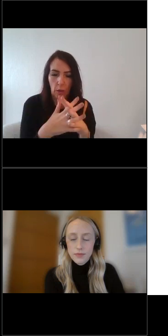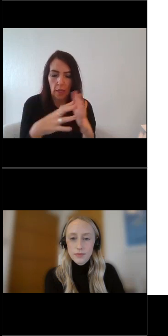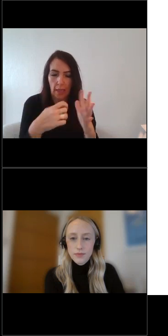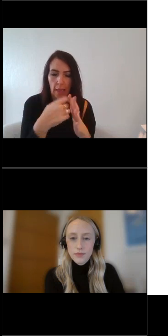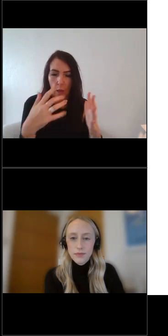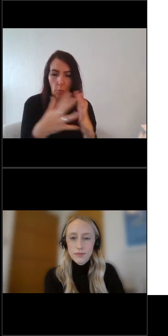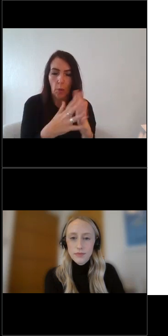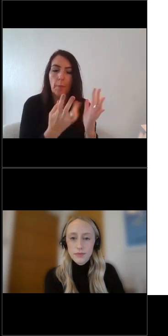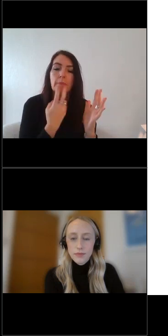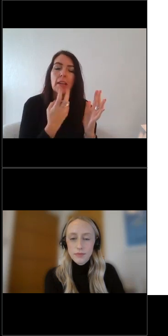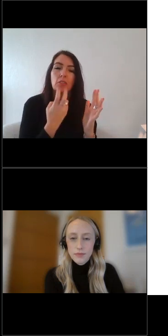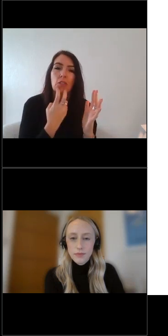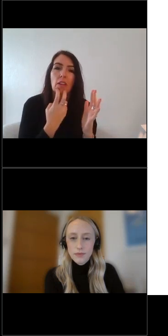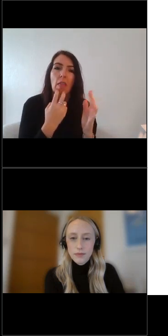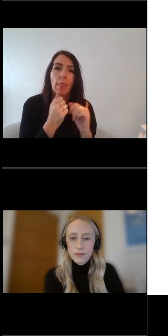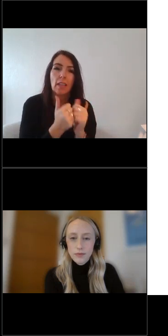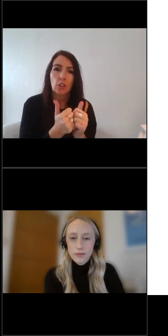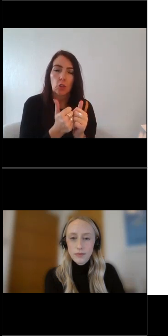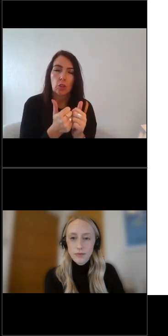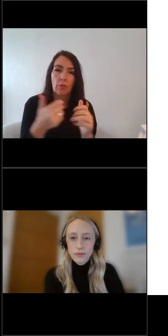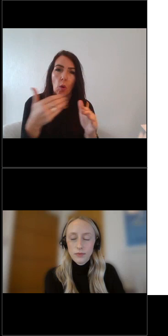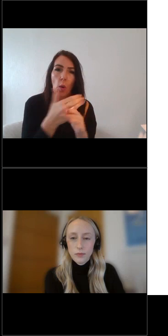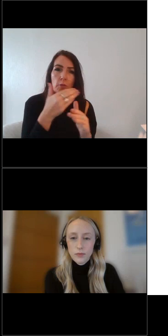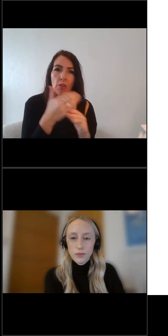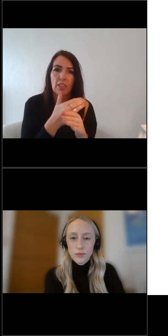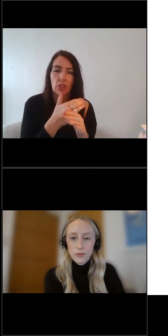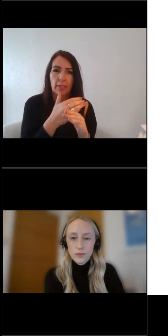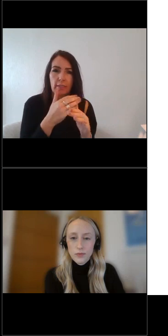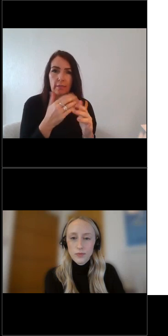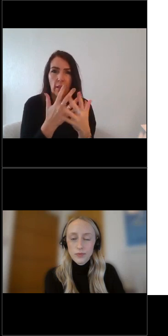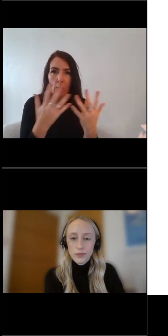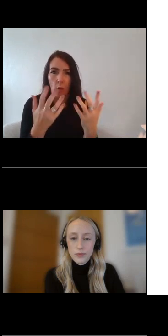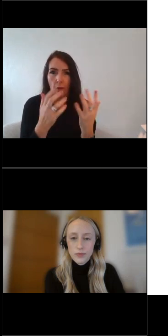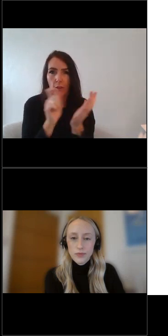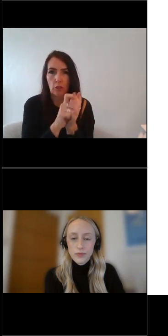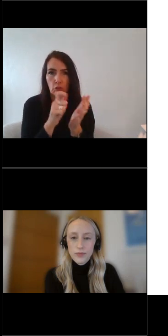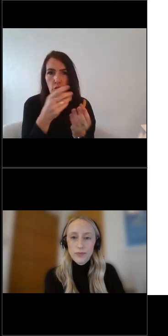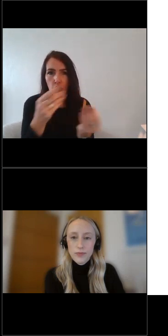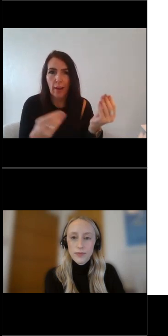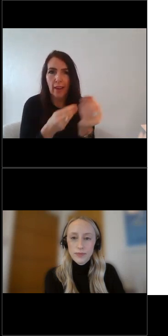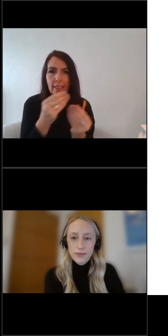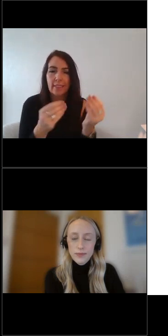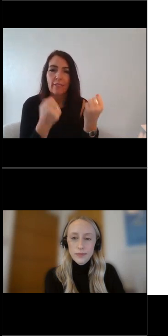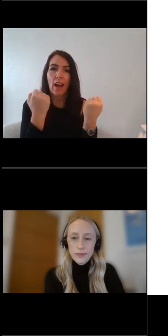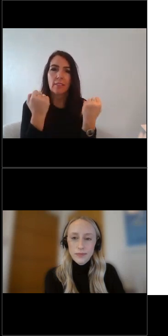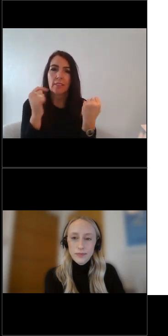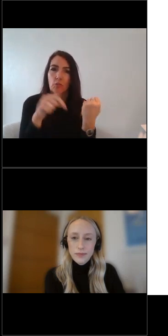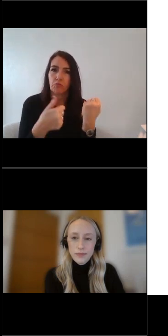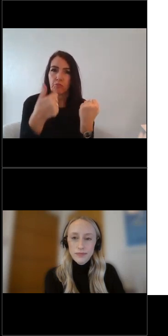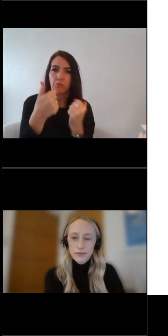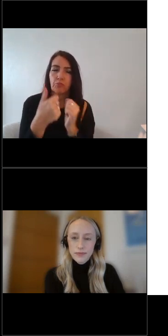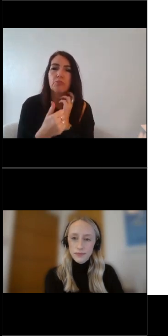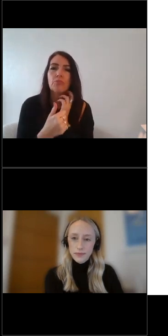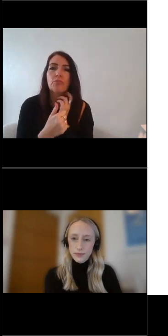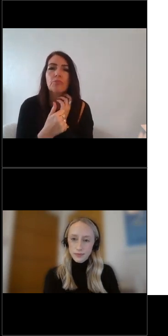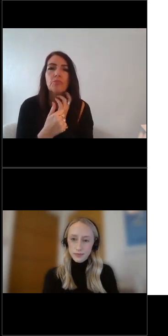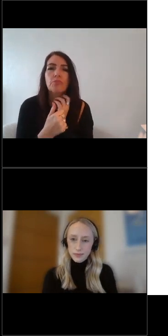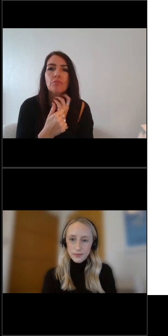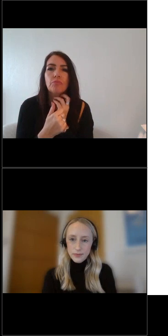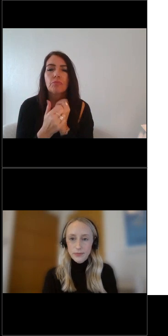That's quite good for a lot of urban operations, a lot of trade type vans.